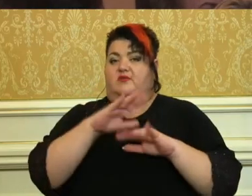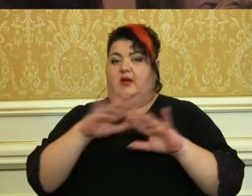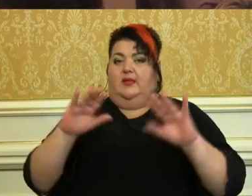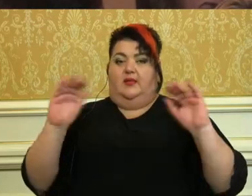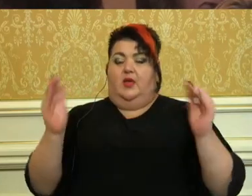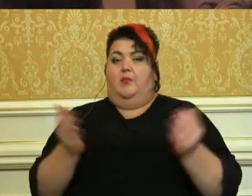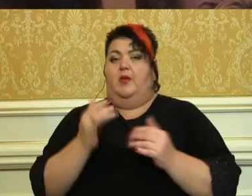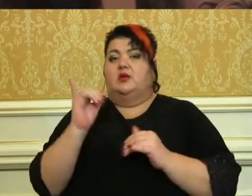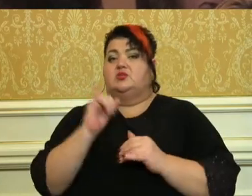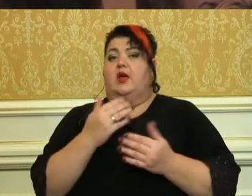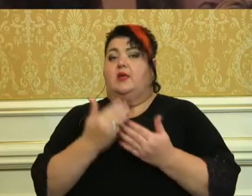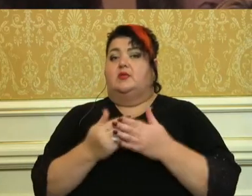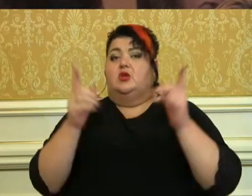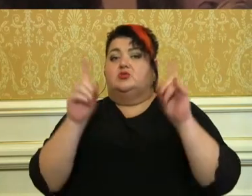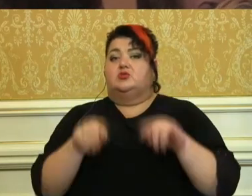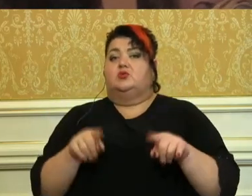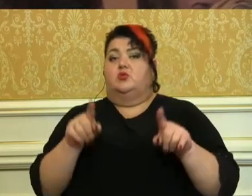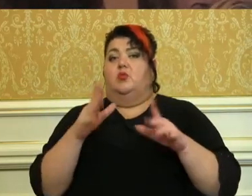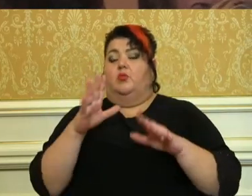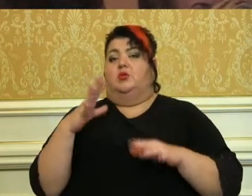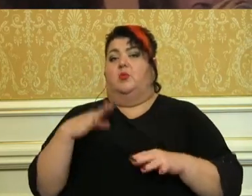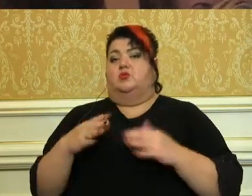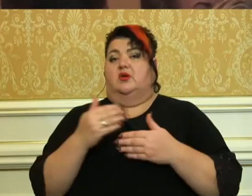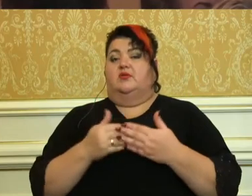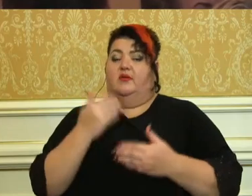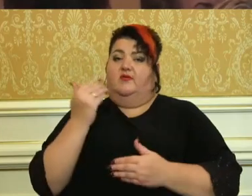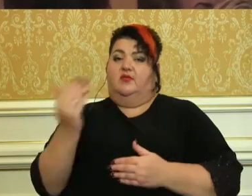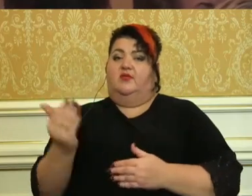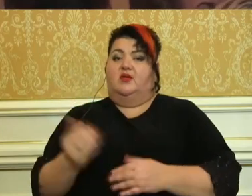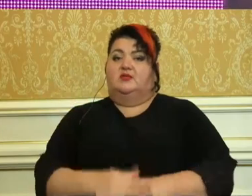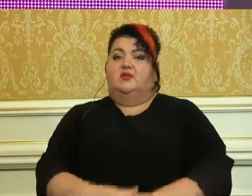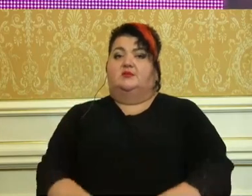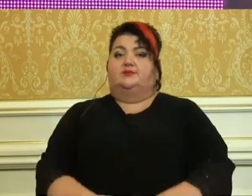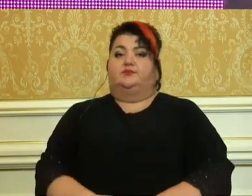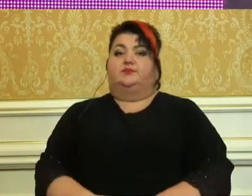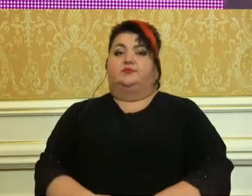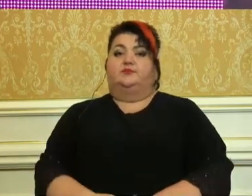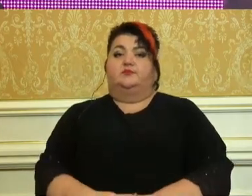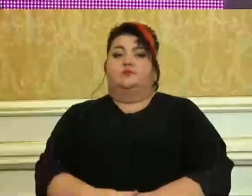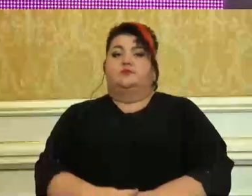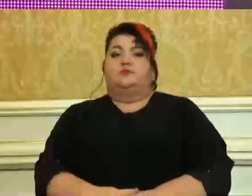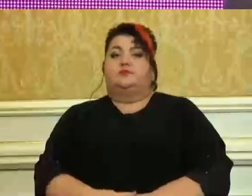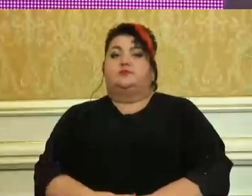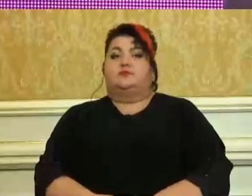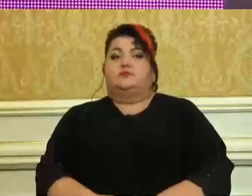not so enough good. So, well, could you explain what to do?